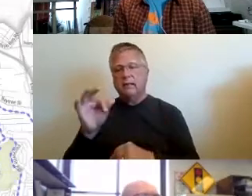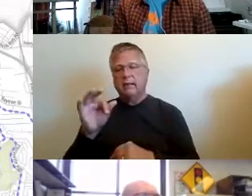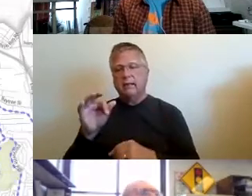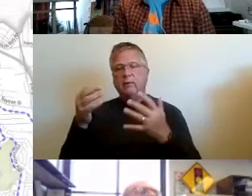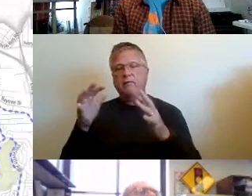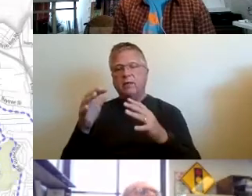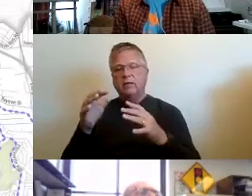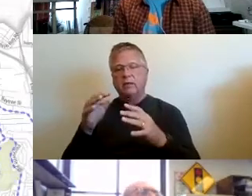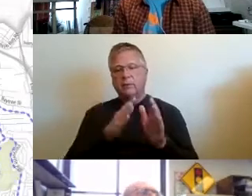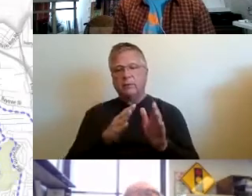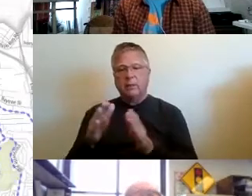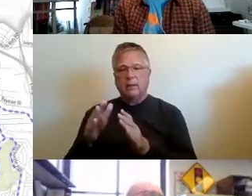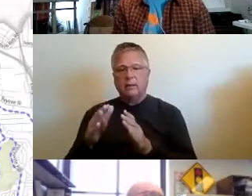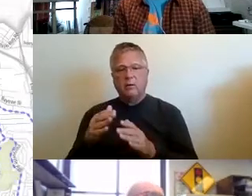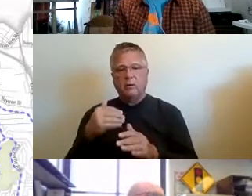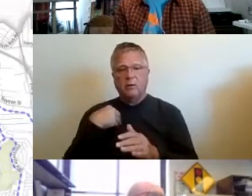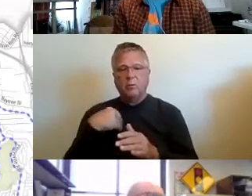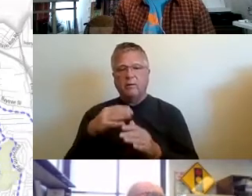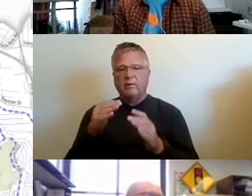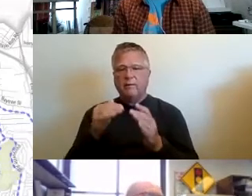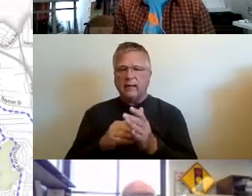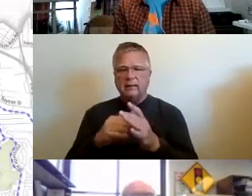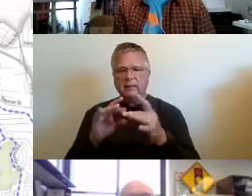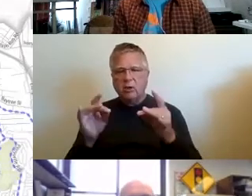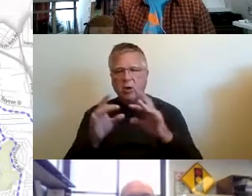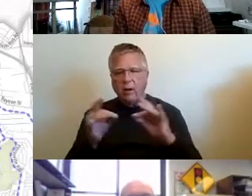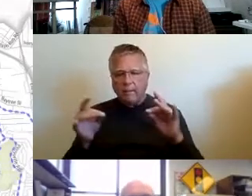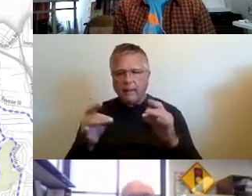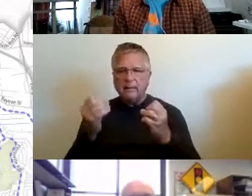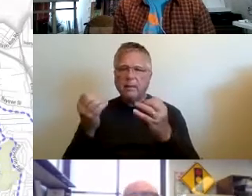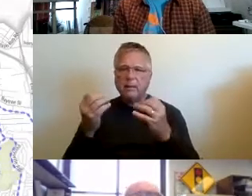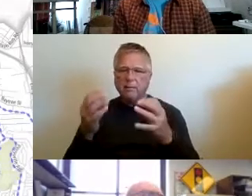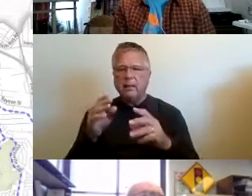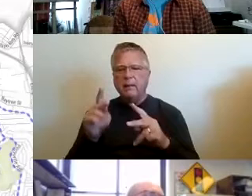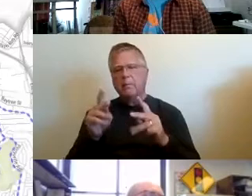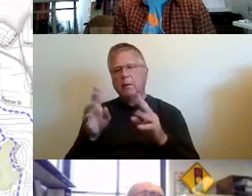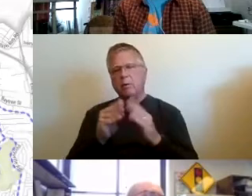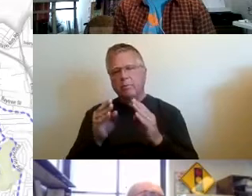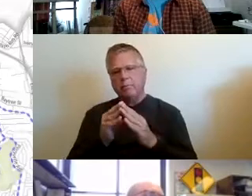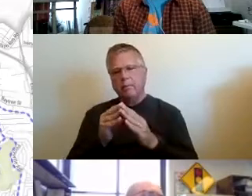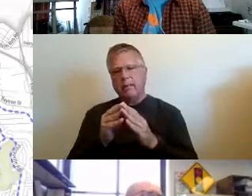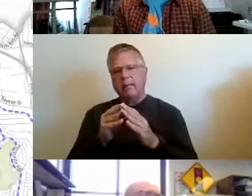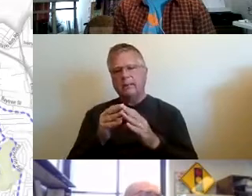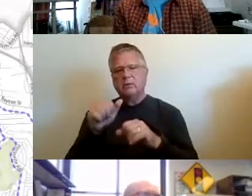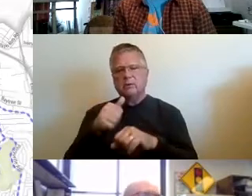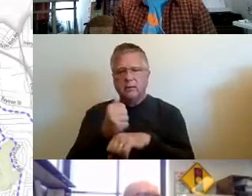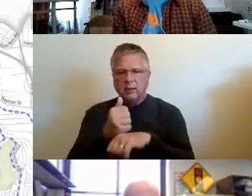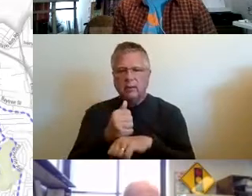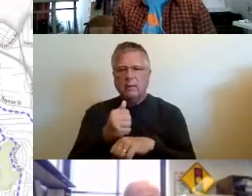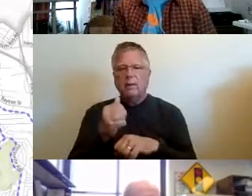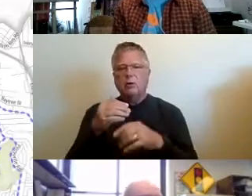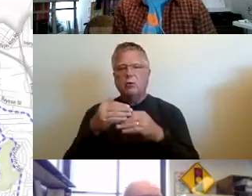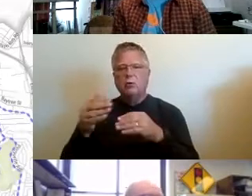almost thousands comments, numerous number of public meetings held for that on that 5-year period.